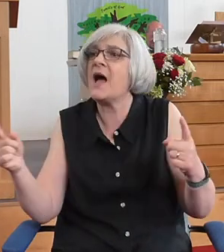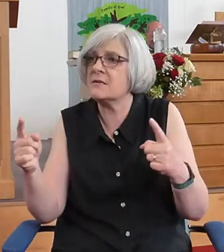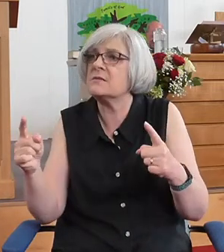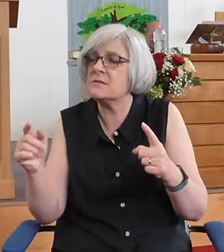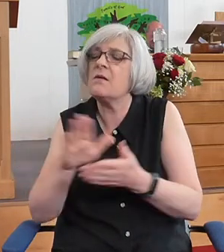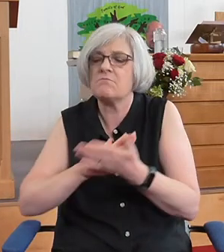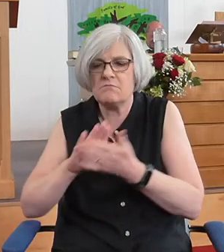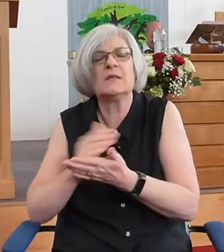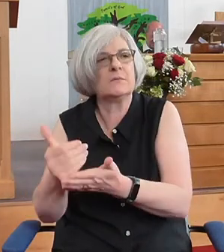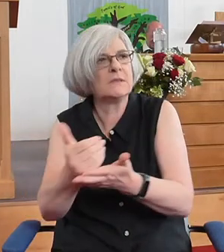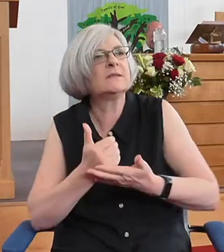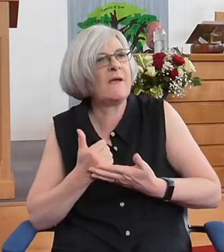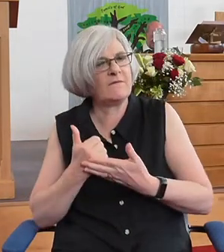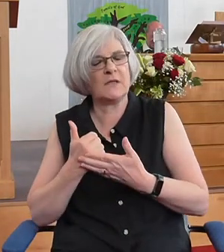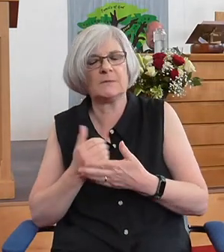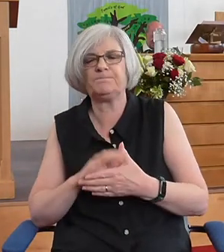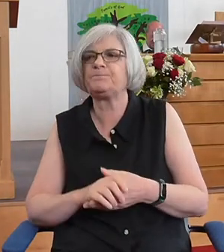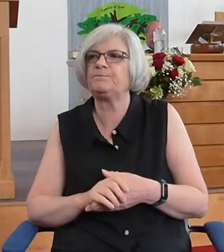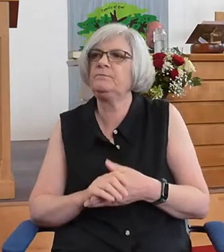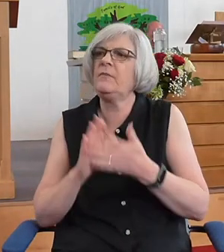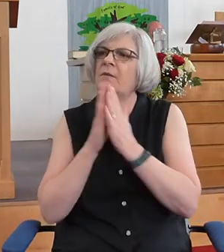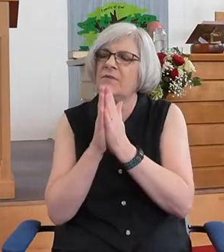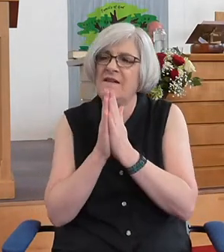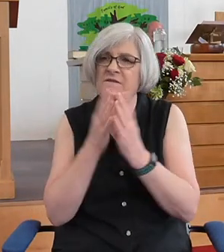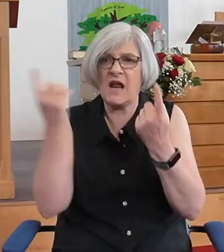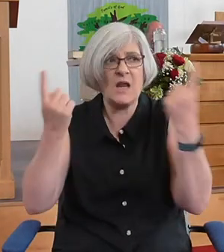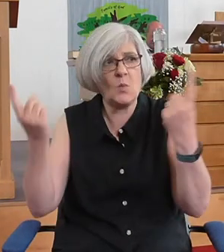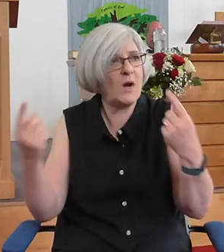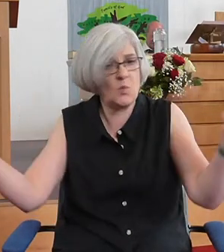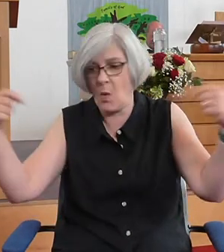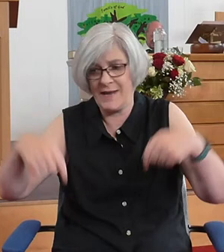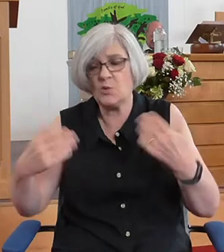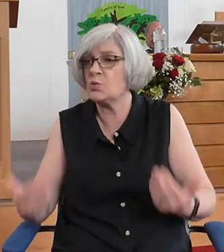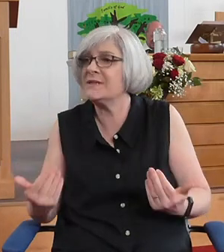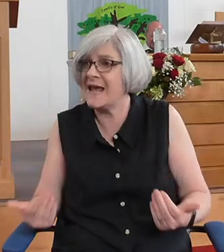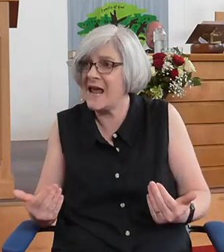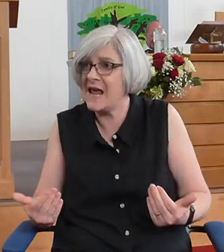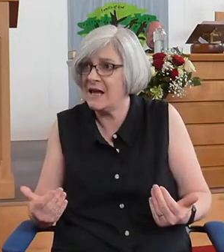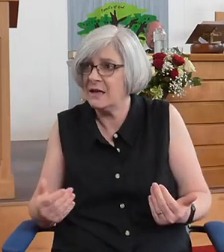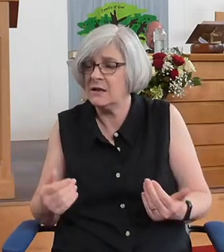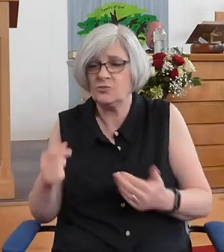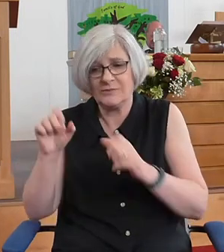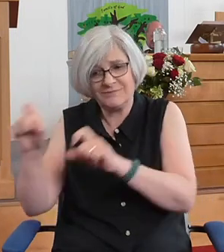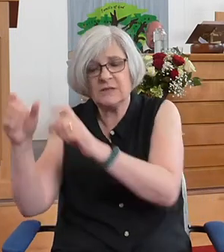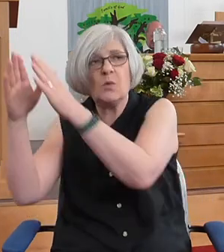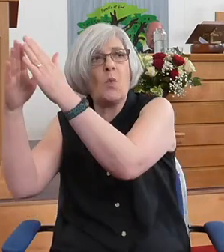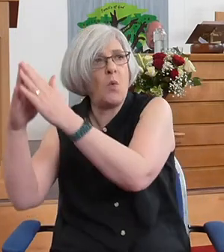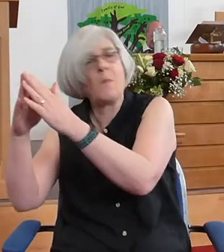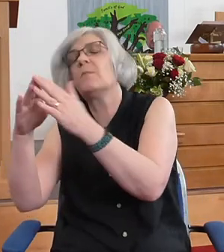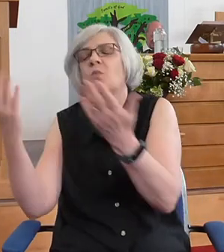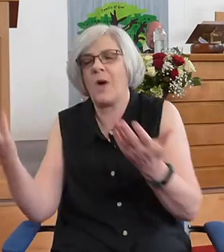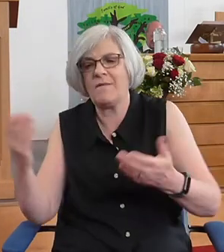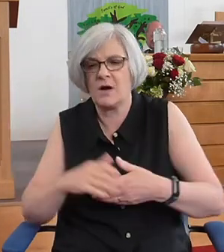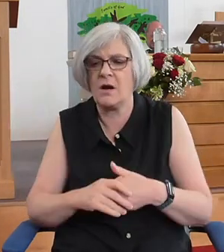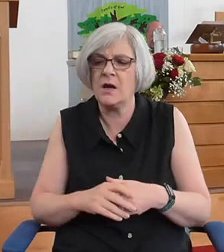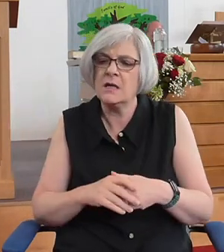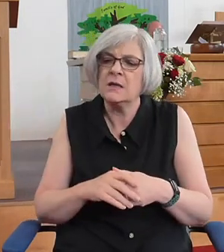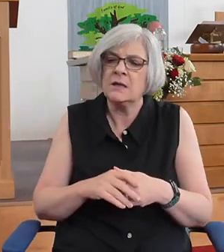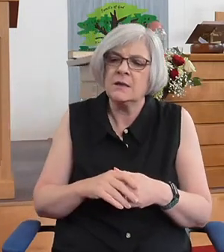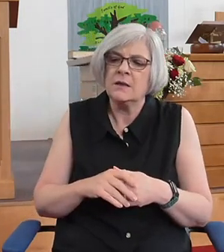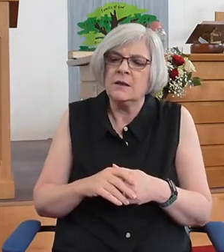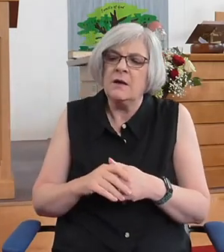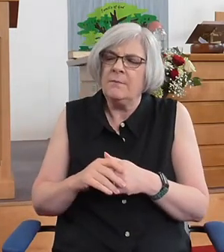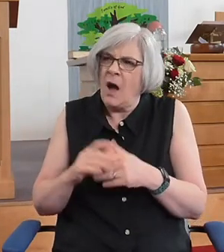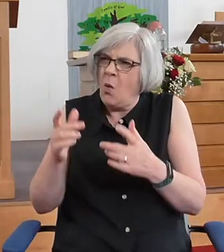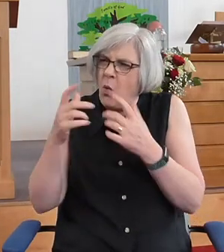We pray for those of our number who cannot join in with us physically here today. May they feel the same love that we are experiencing and feeling here today through